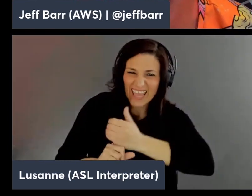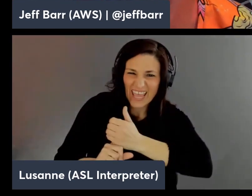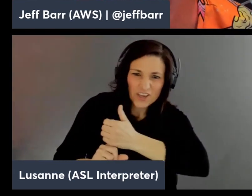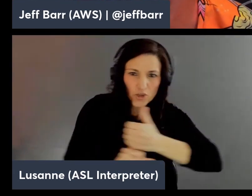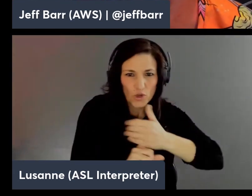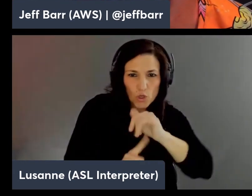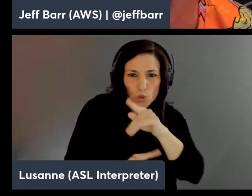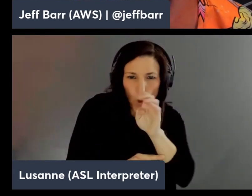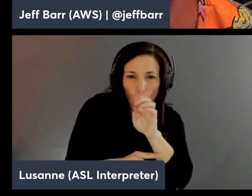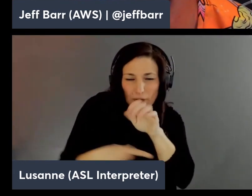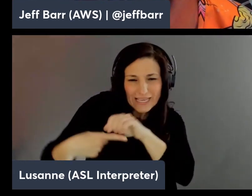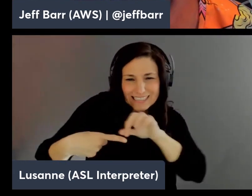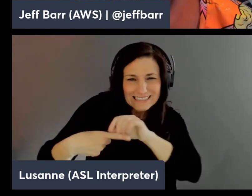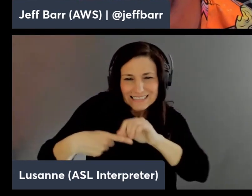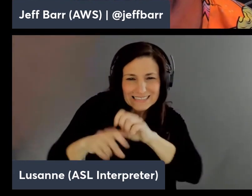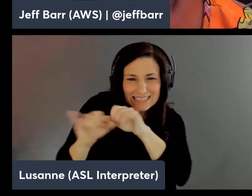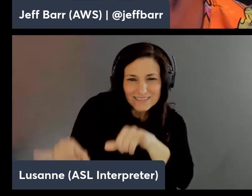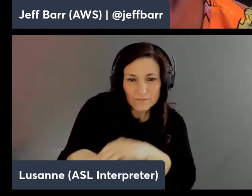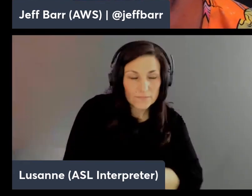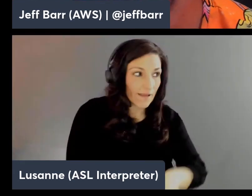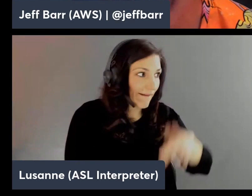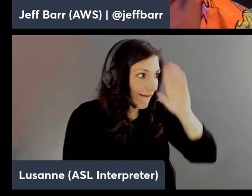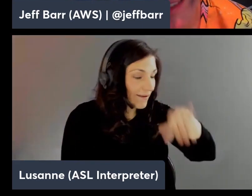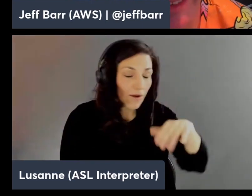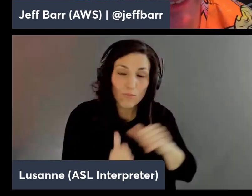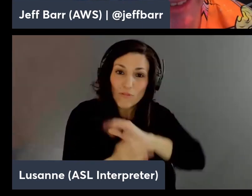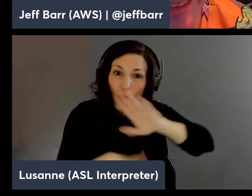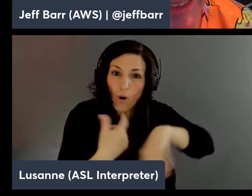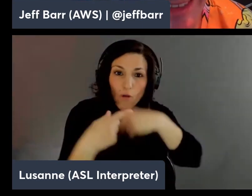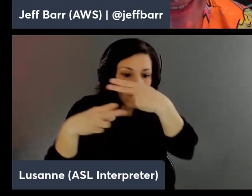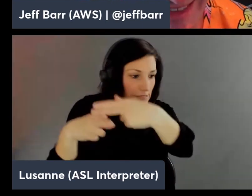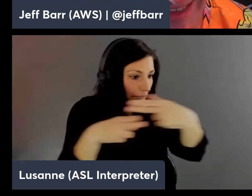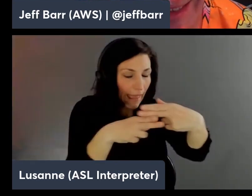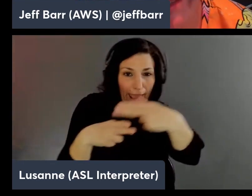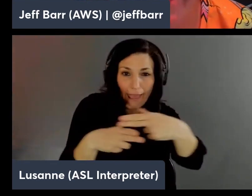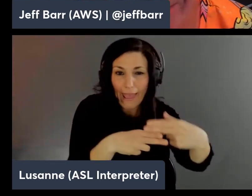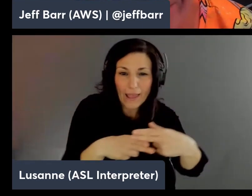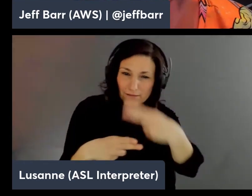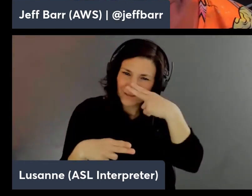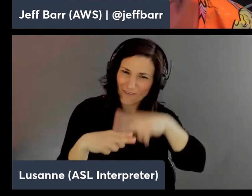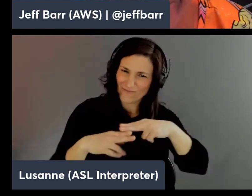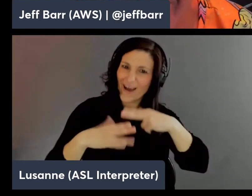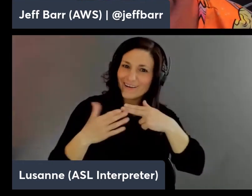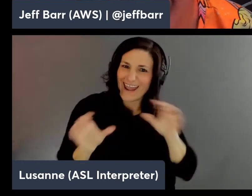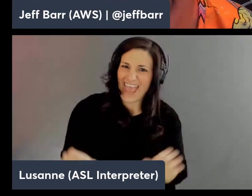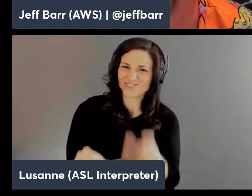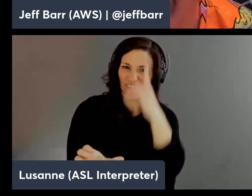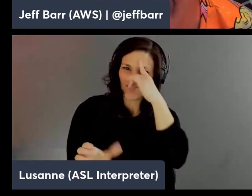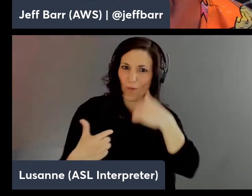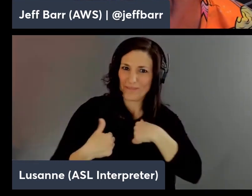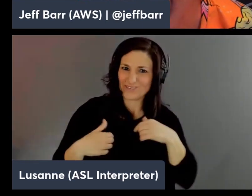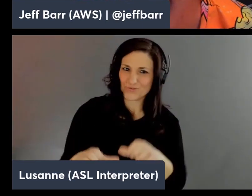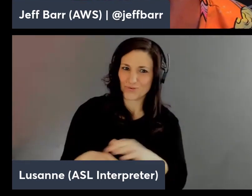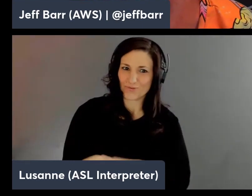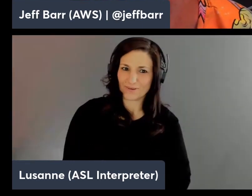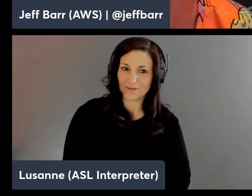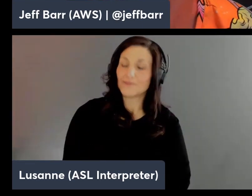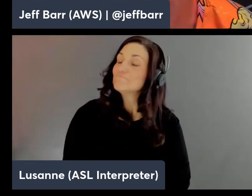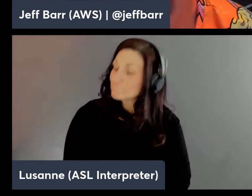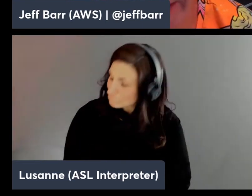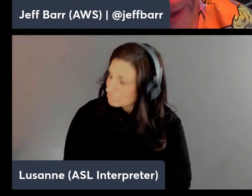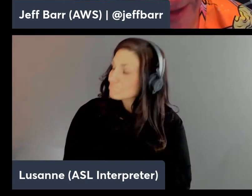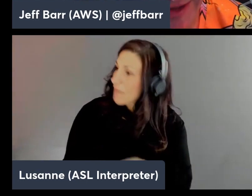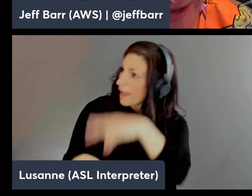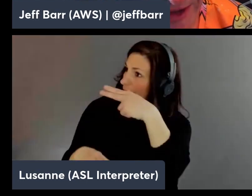Naming, as you can see with all the namings, it's a fun exercise for me. Mm-hmm. Naming is hard.